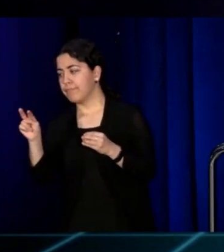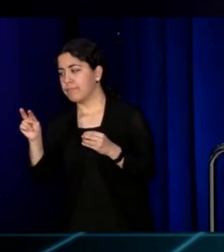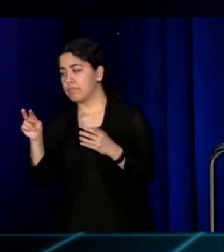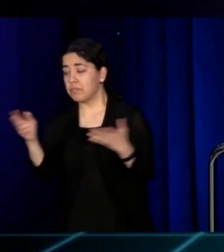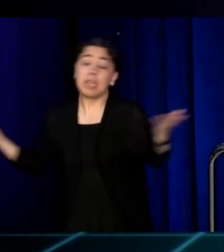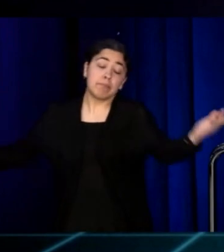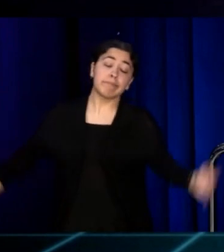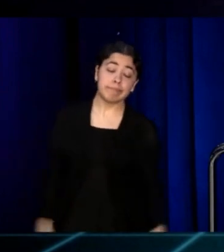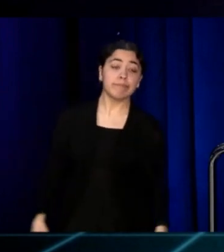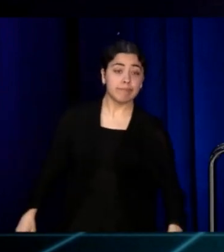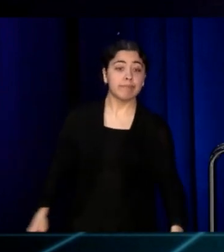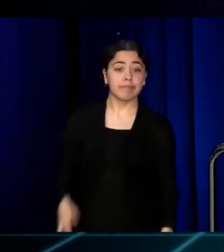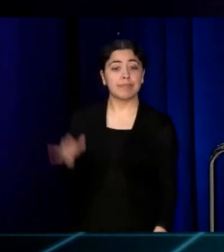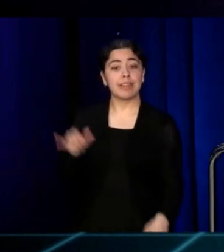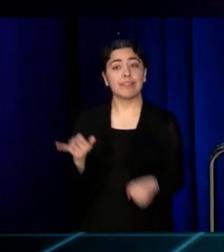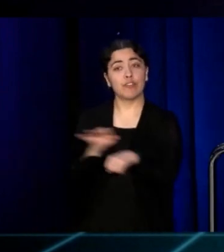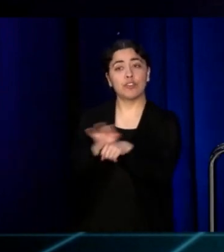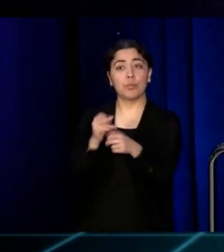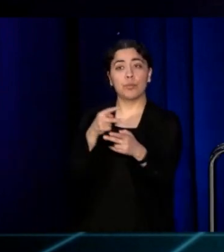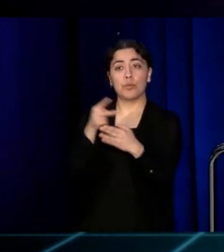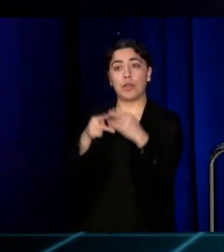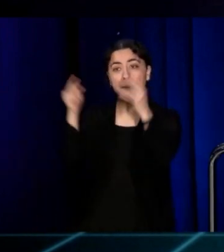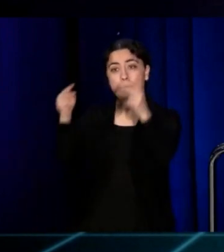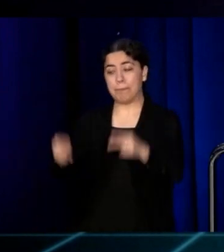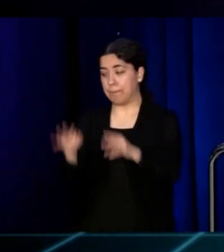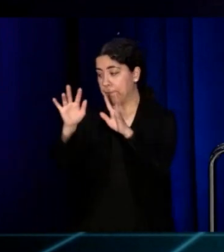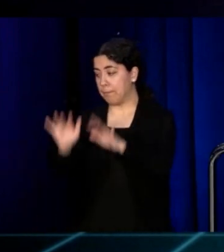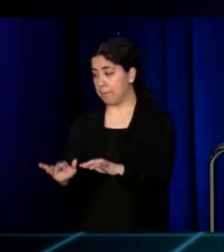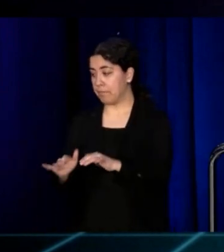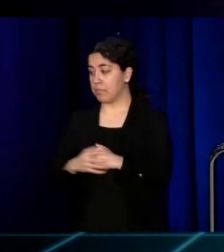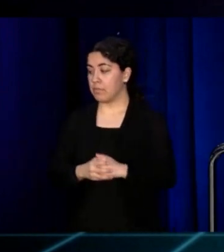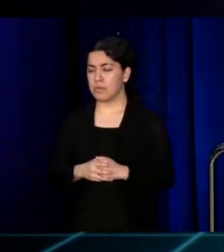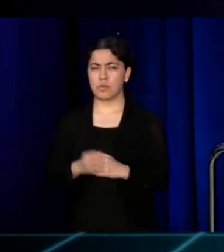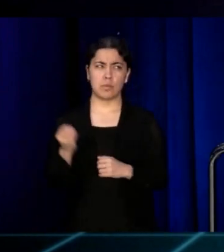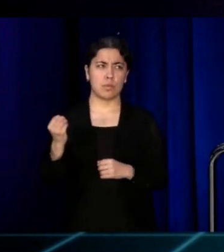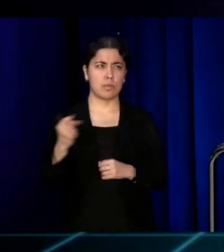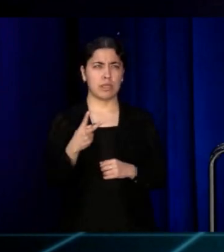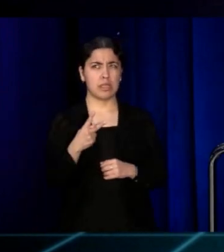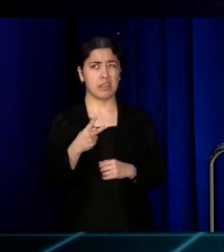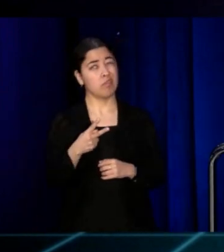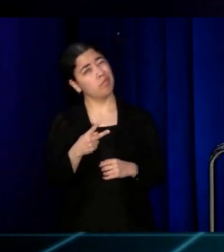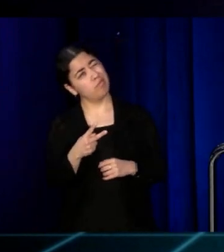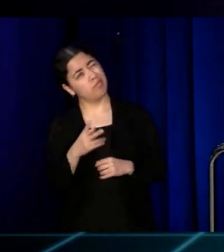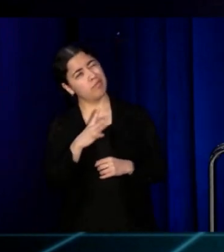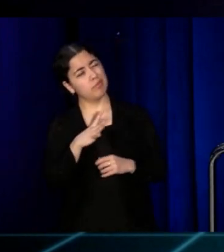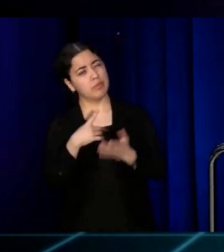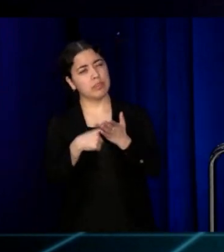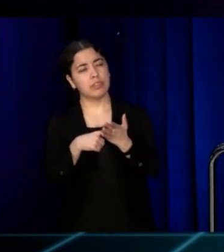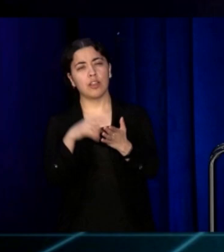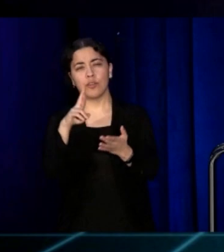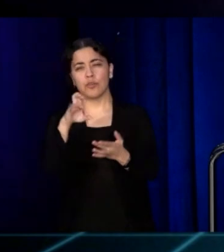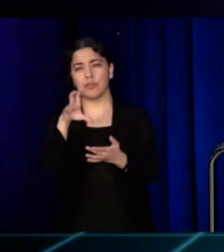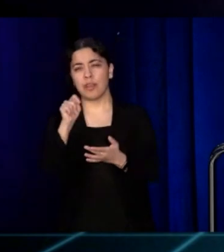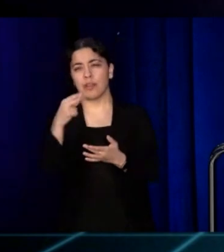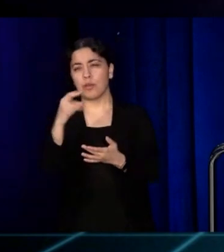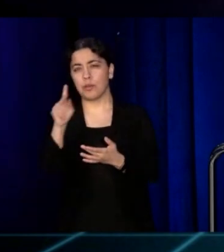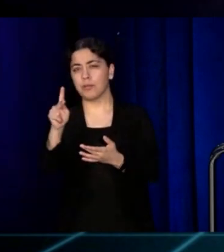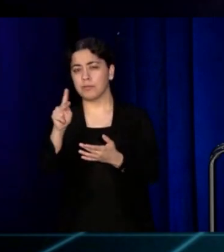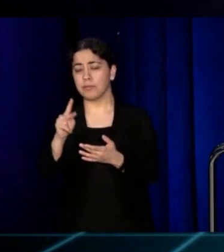then yeah, it's pretty much functional programming. Okay. Well, okay, let's start talking about the React hooks. Yeah,